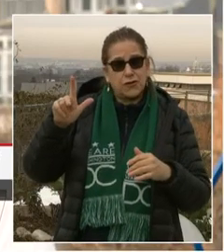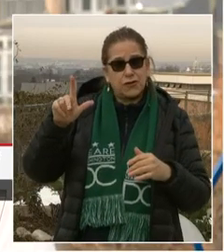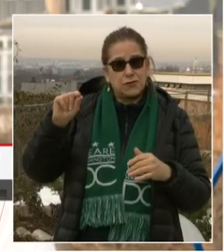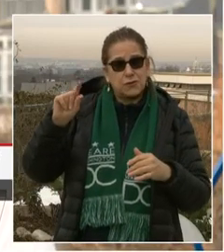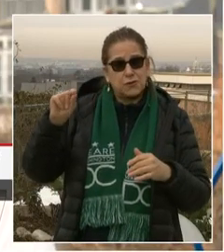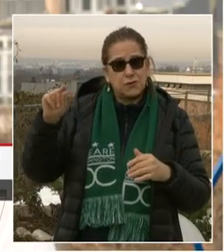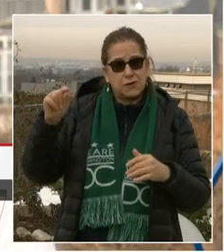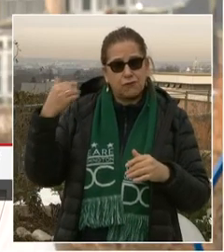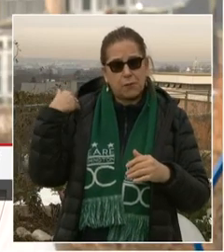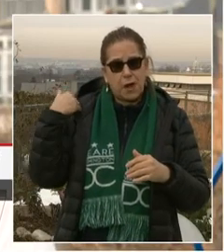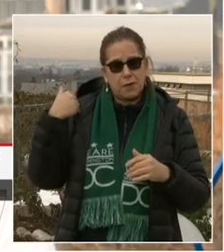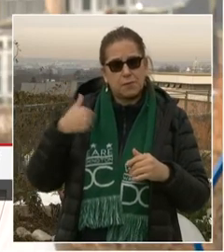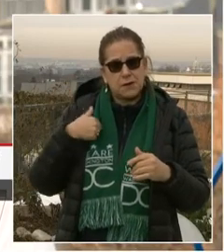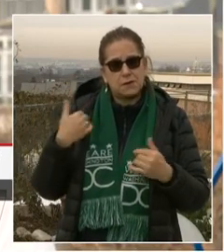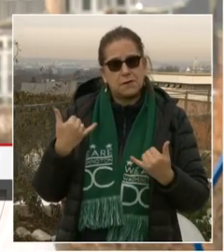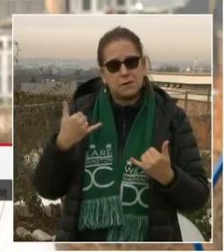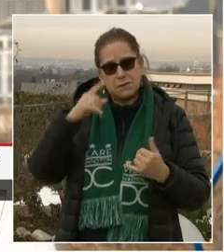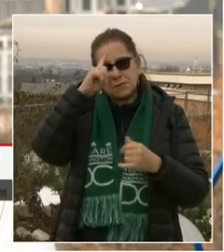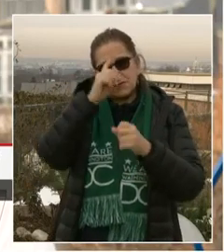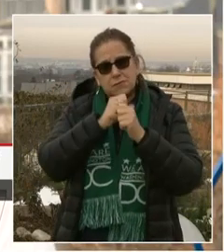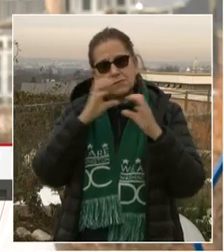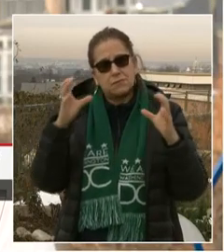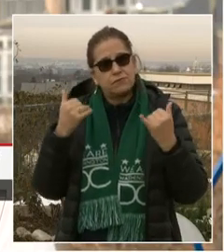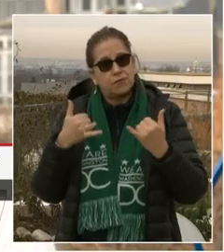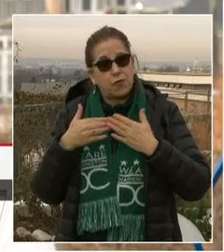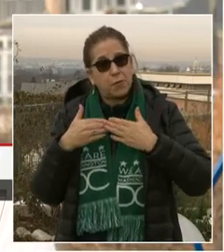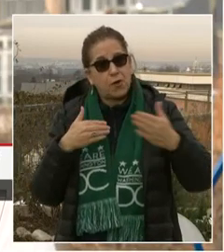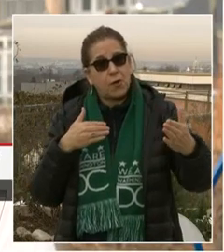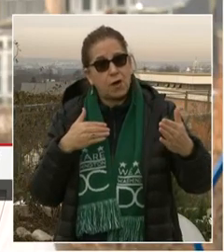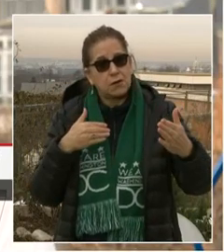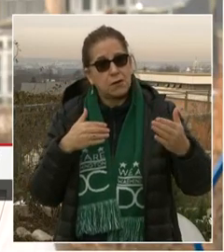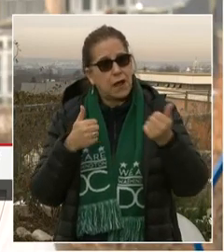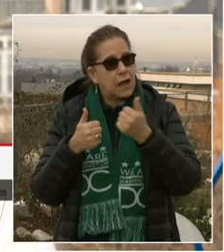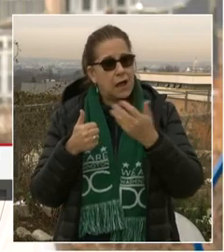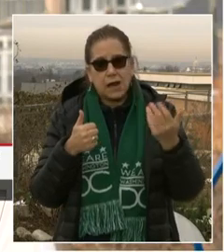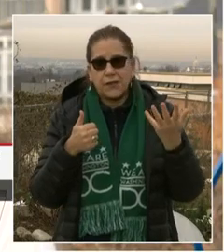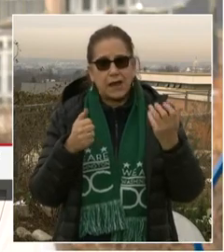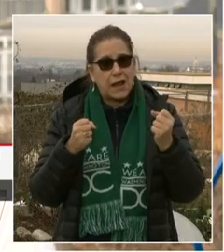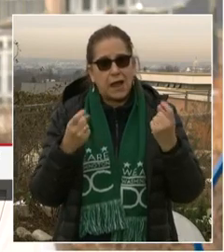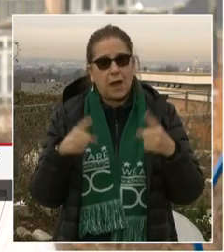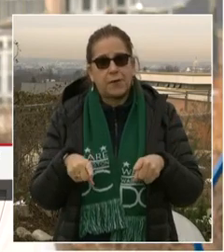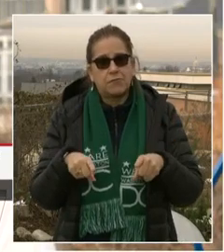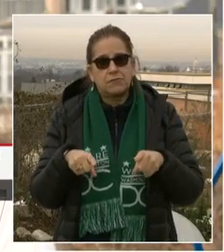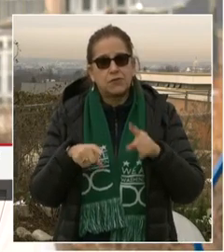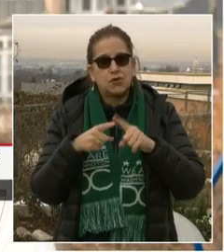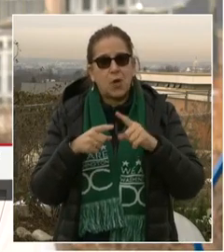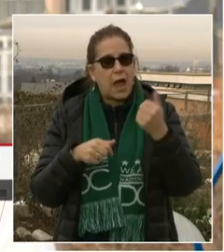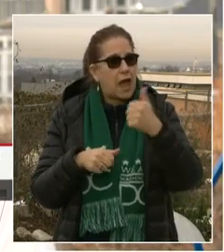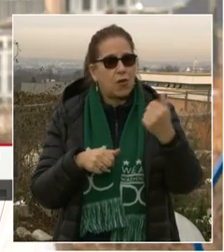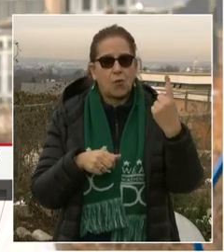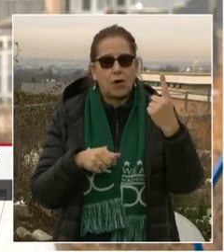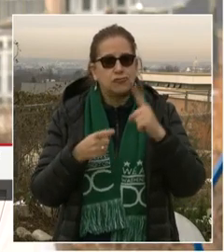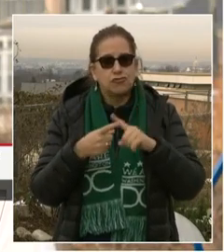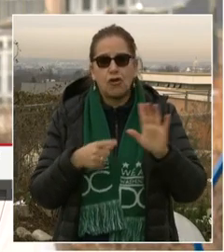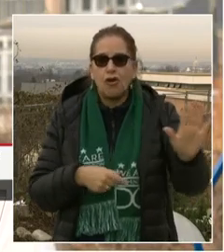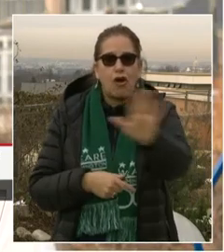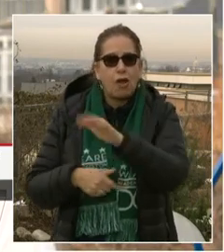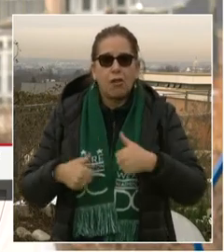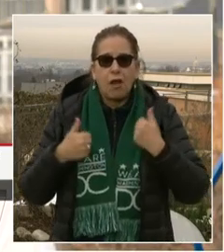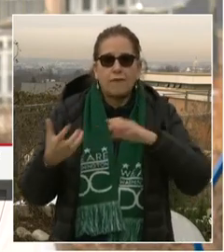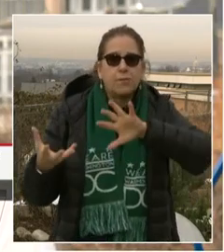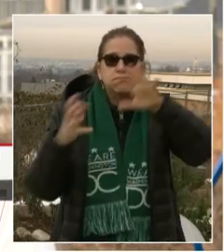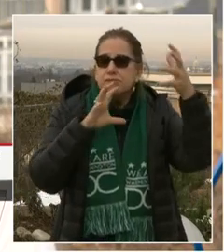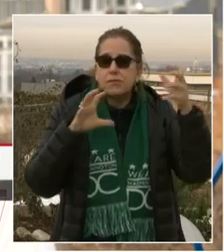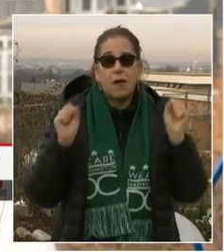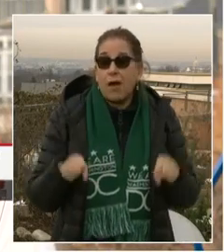can happen that can change the trajectory of your life. Though I was fortunate to have had